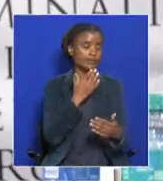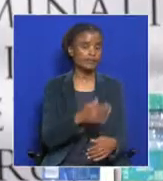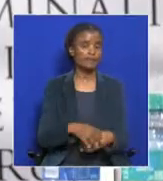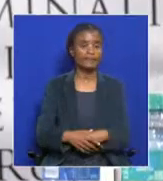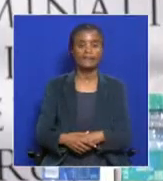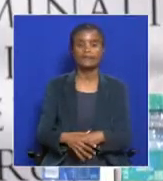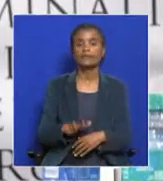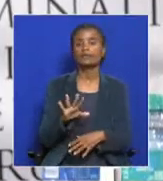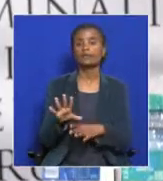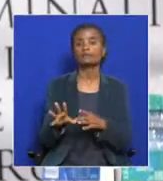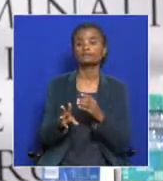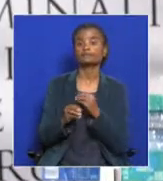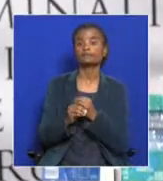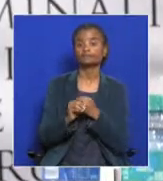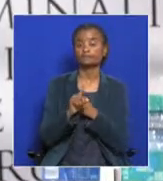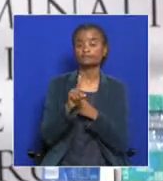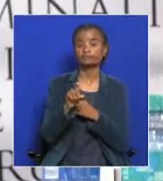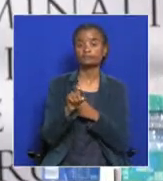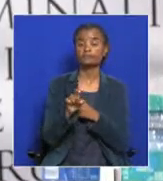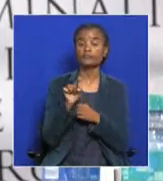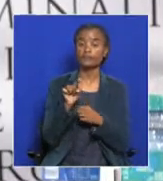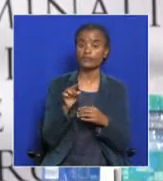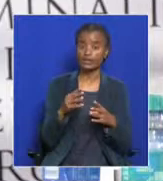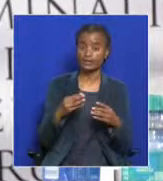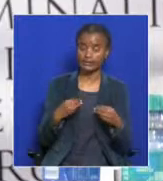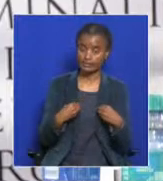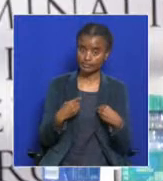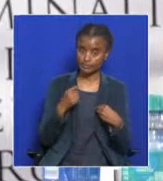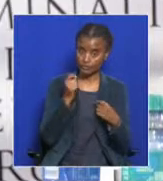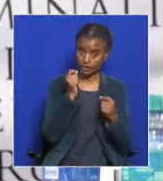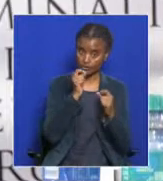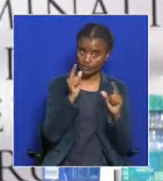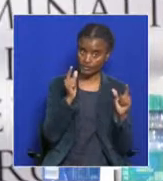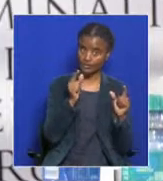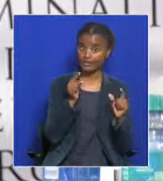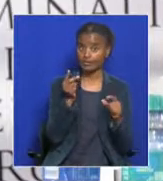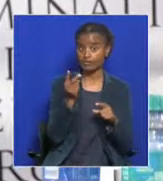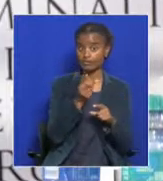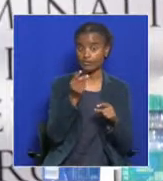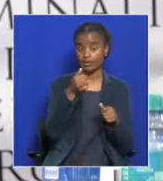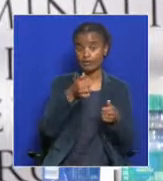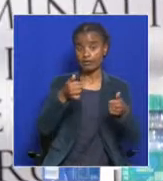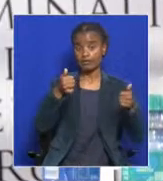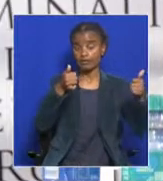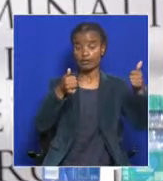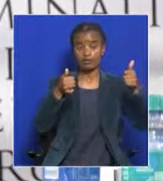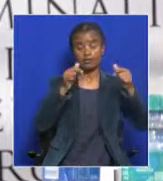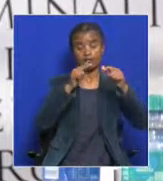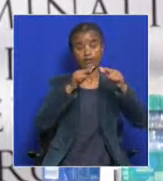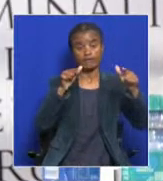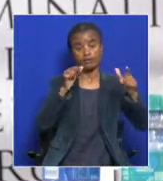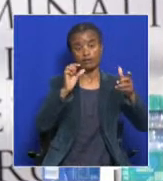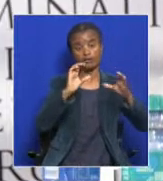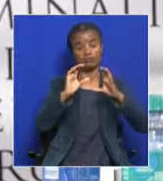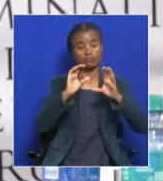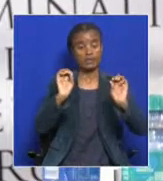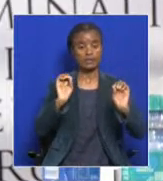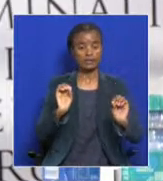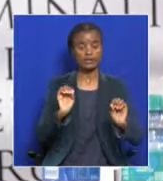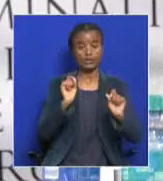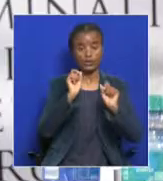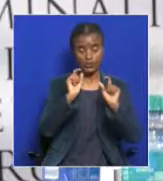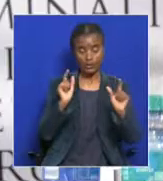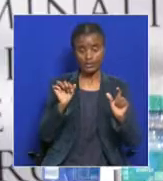you accept that you are not aware of the engagement at that level. You didn't do anything in particular to ensure that